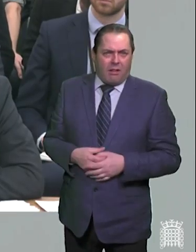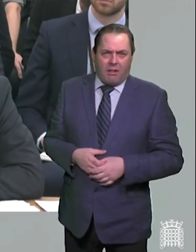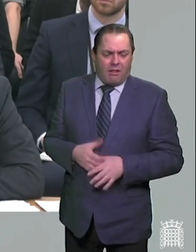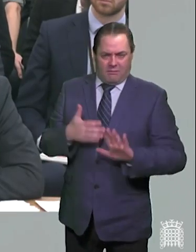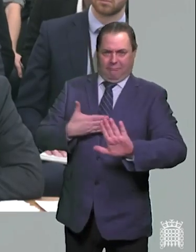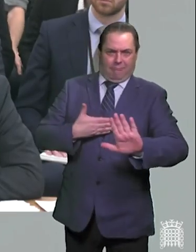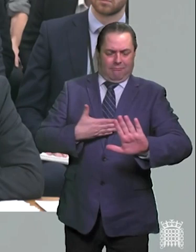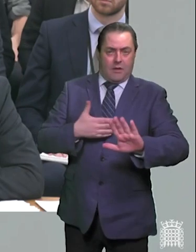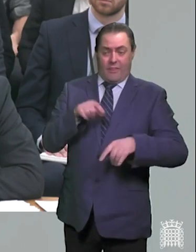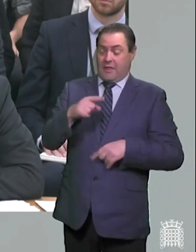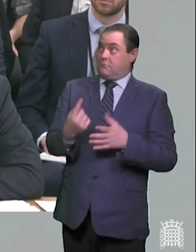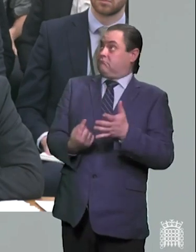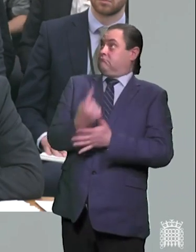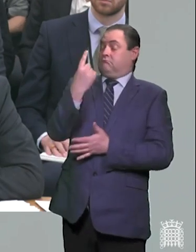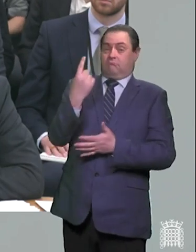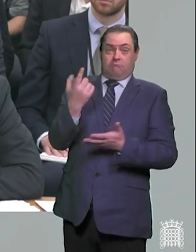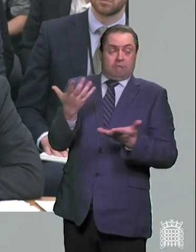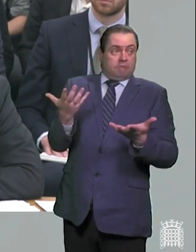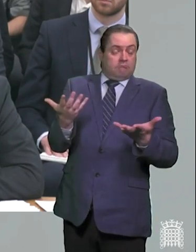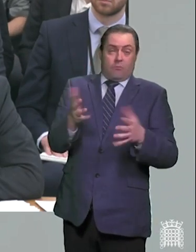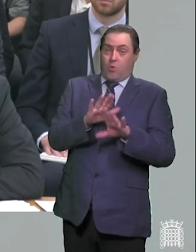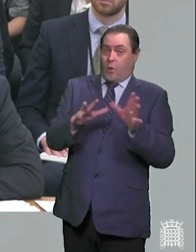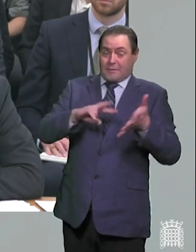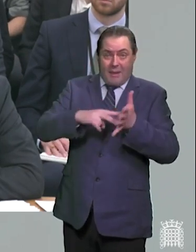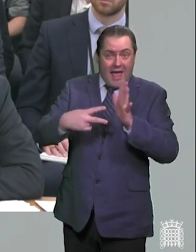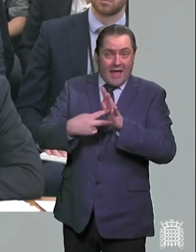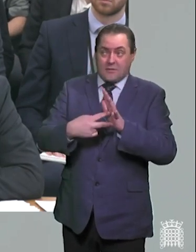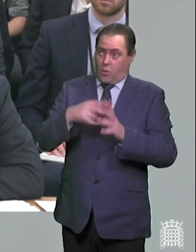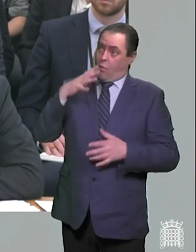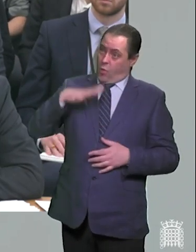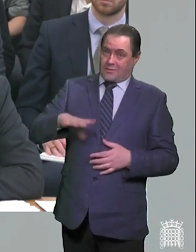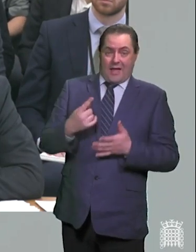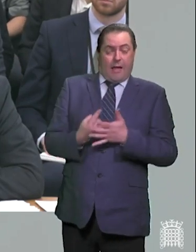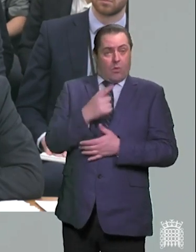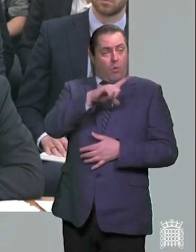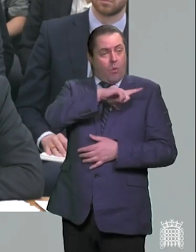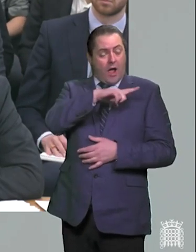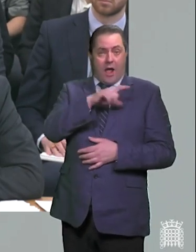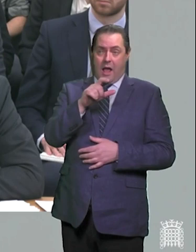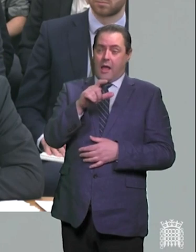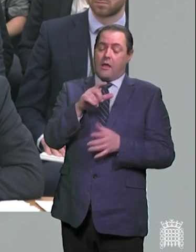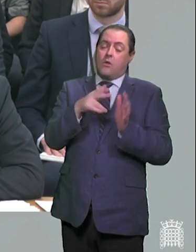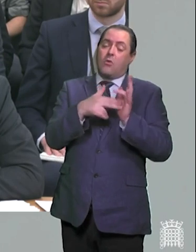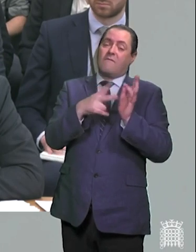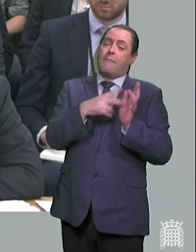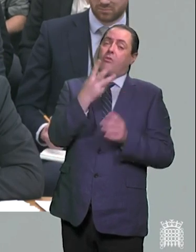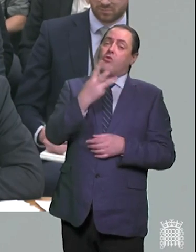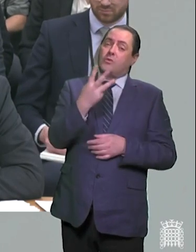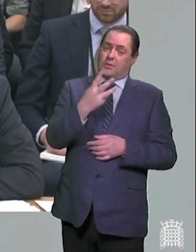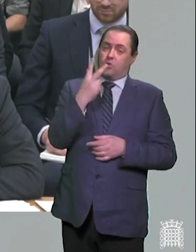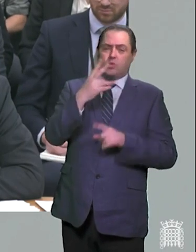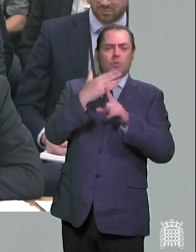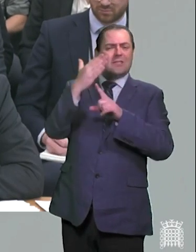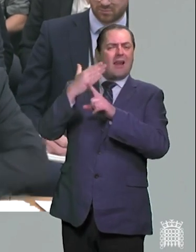happened on an impromptu basis. It had to happen. It happened because on November the 13th, 2 senior